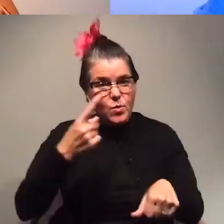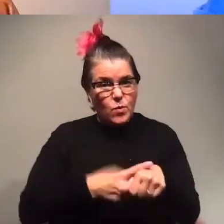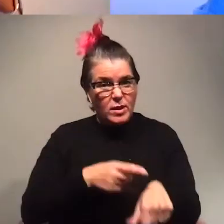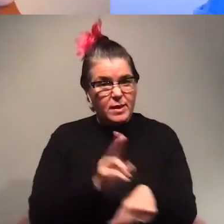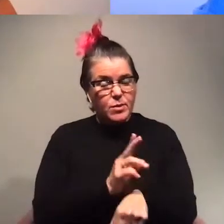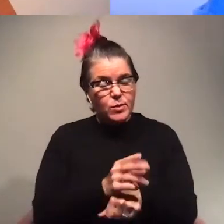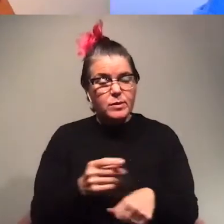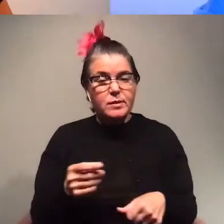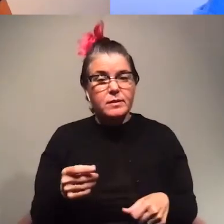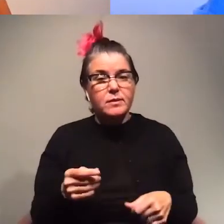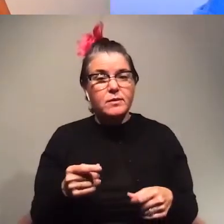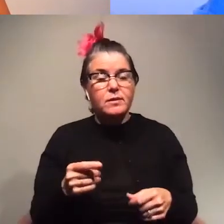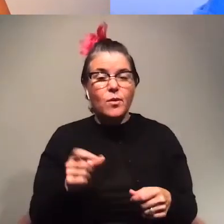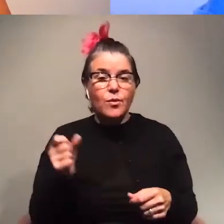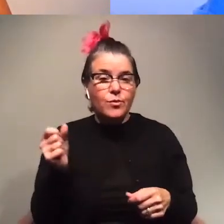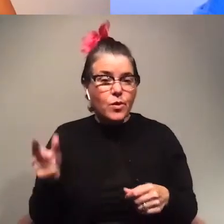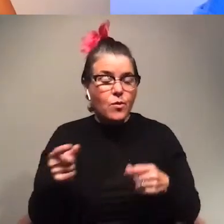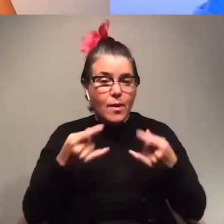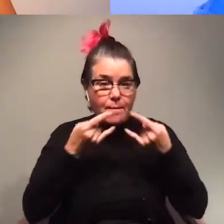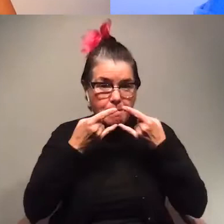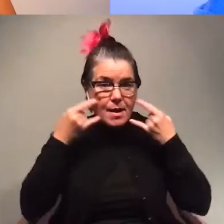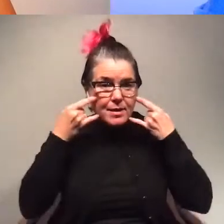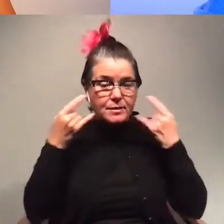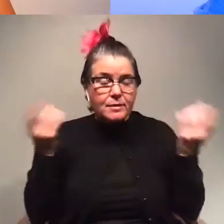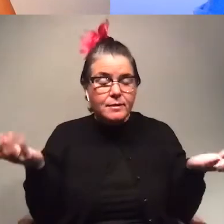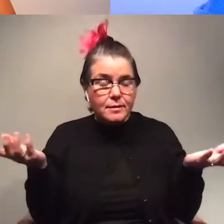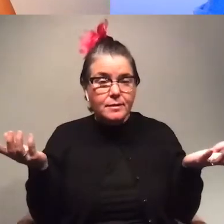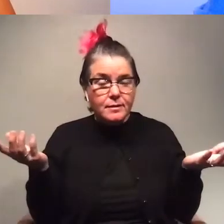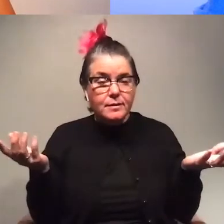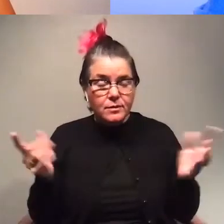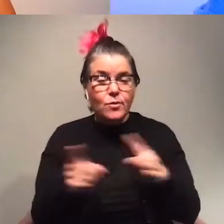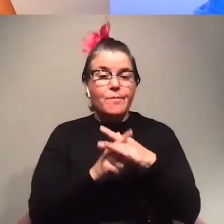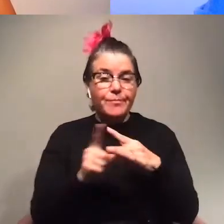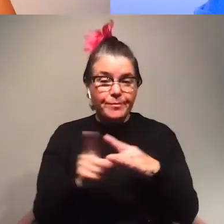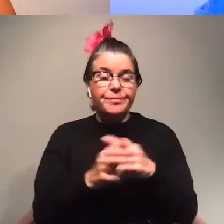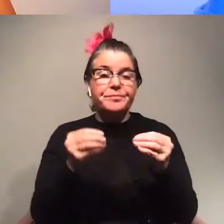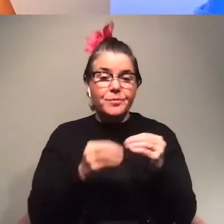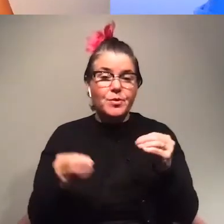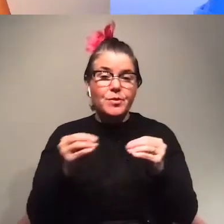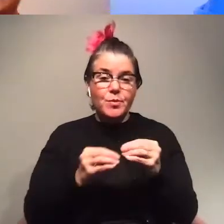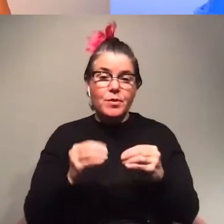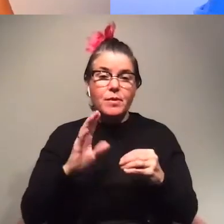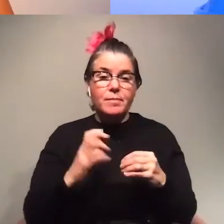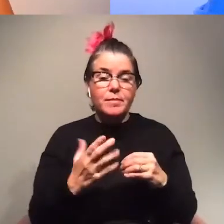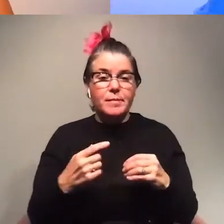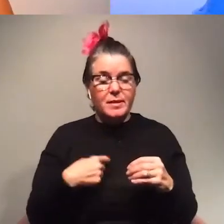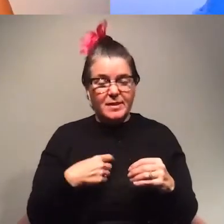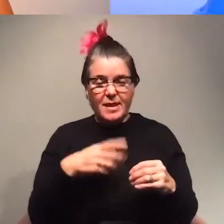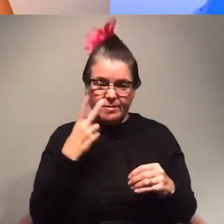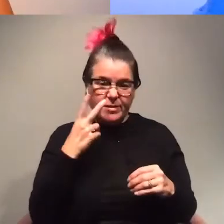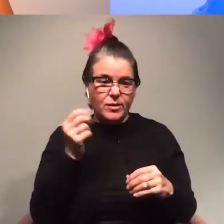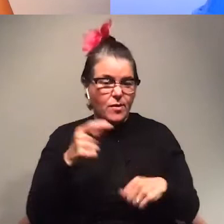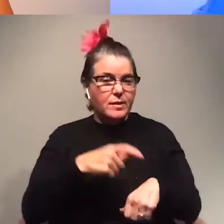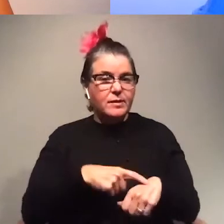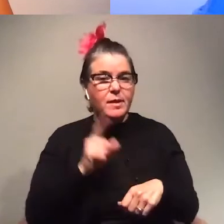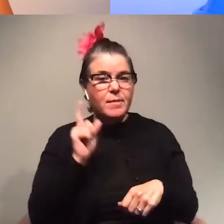or like our disposable masks. Those are showing up more and more on the beach. I mean, I run into them all the time when I'm on my way to